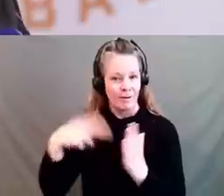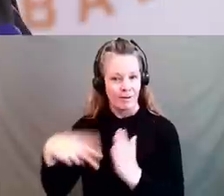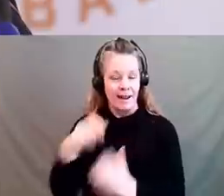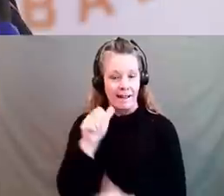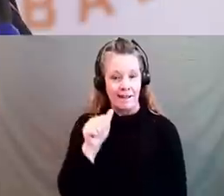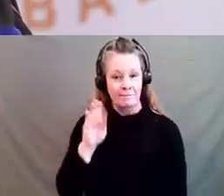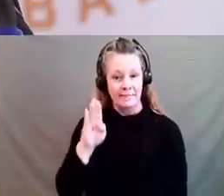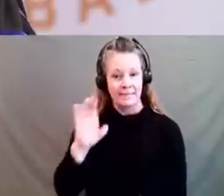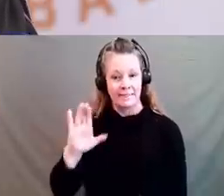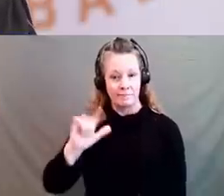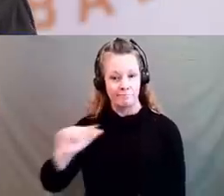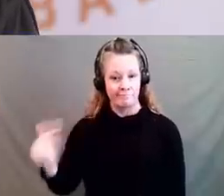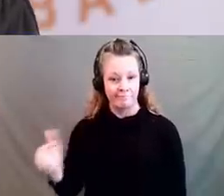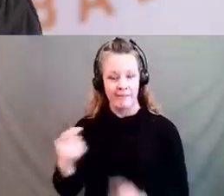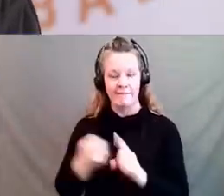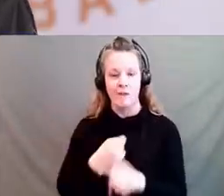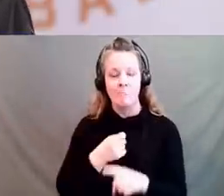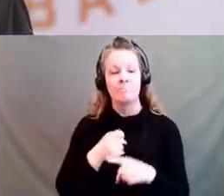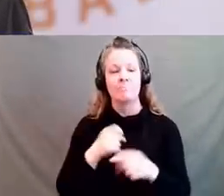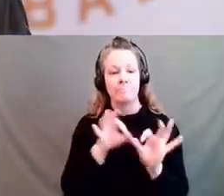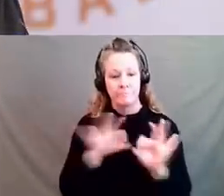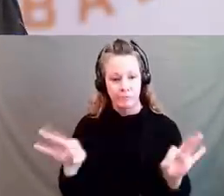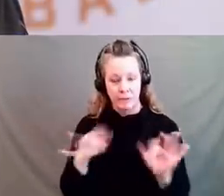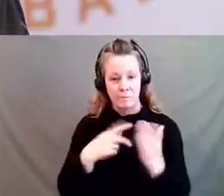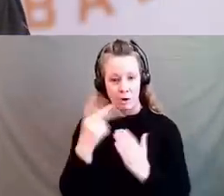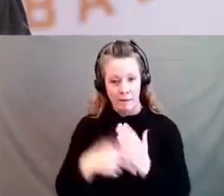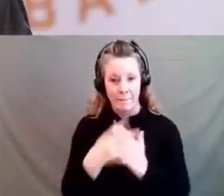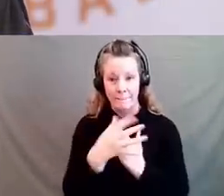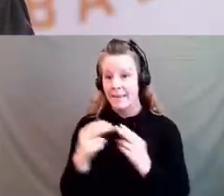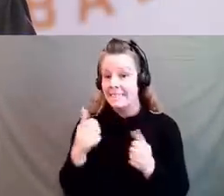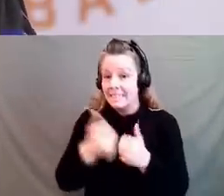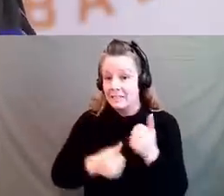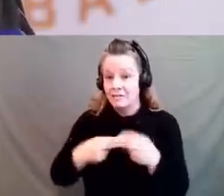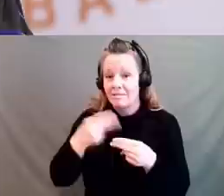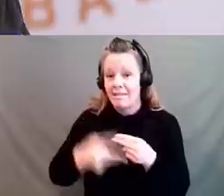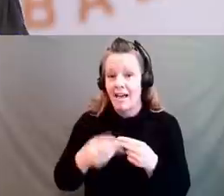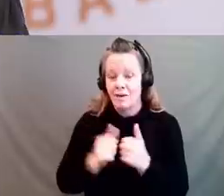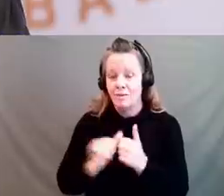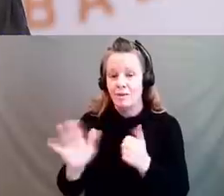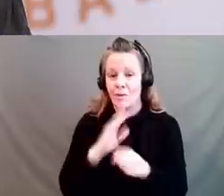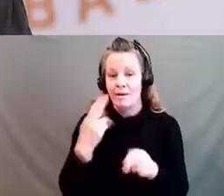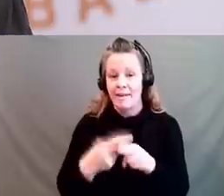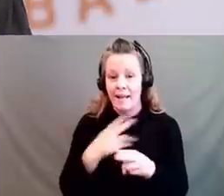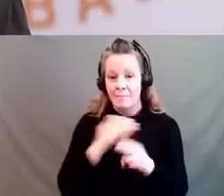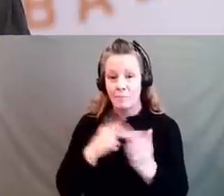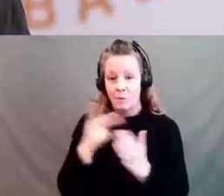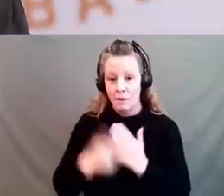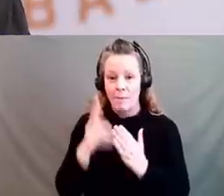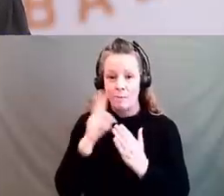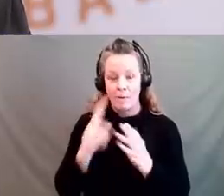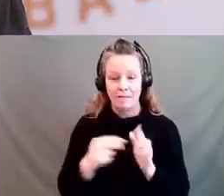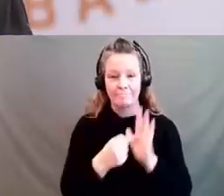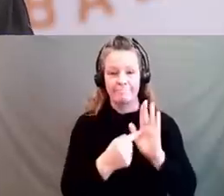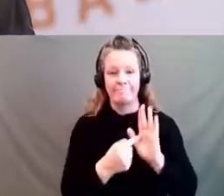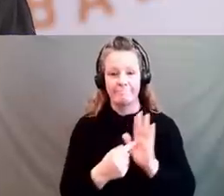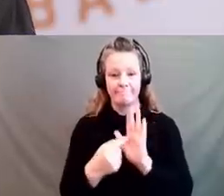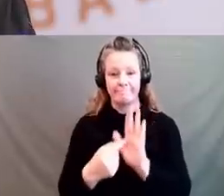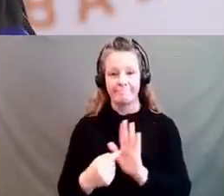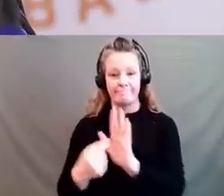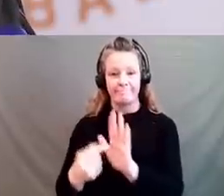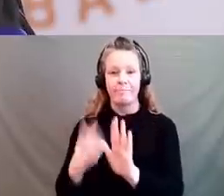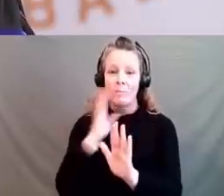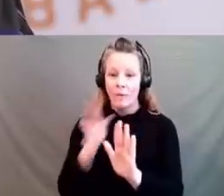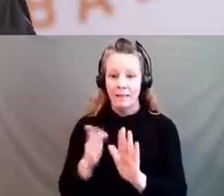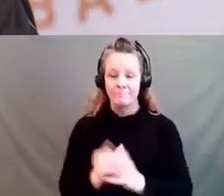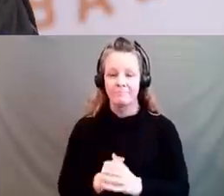by degree program, and a slide with your name and program will be shown at that time. We will first recognize